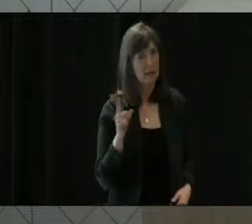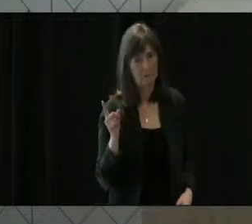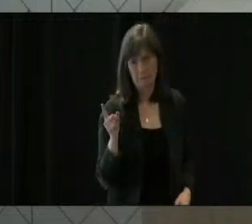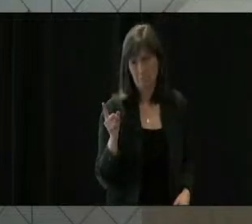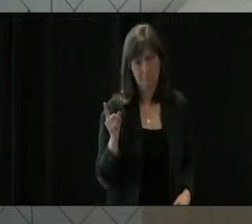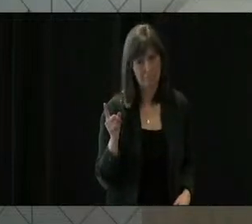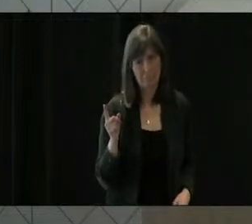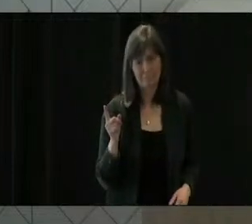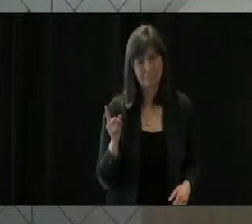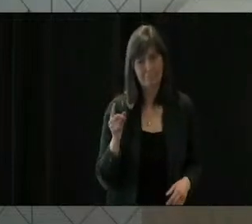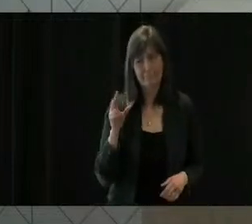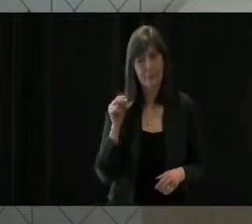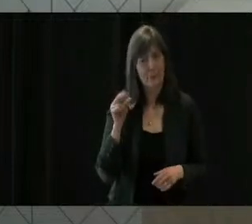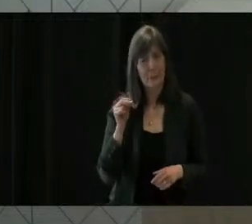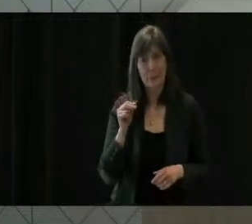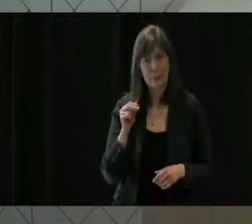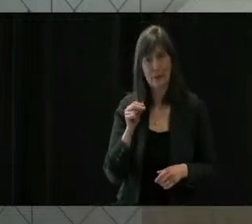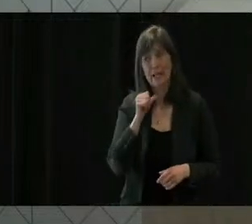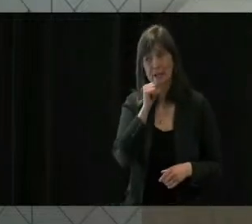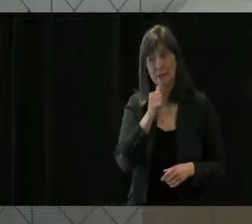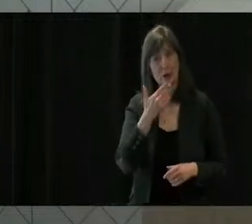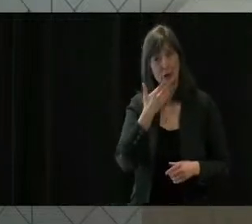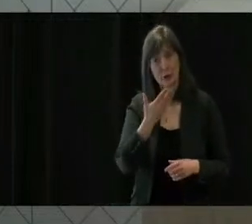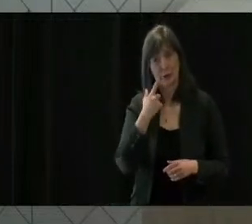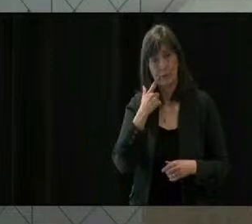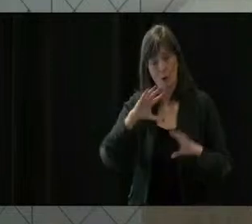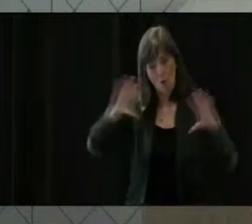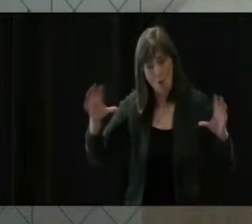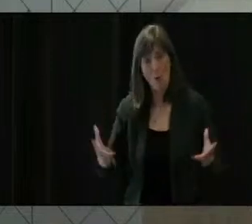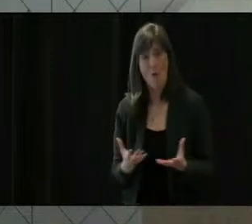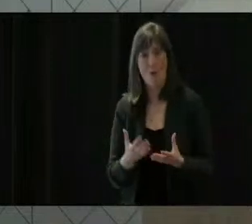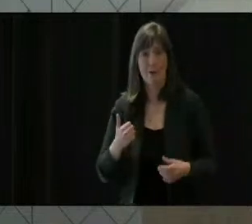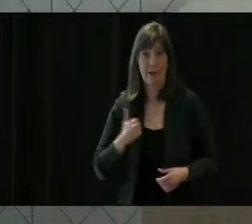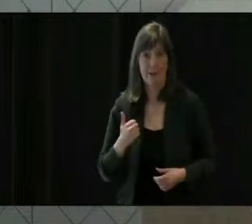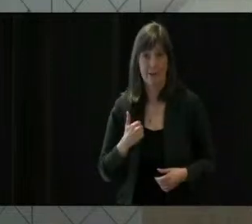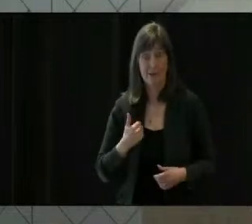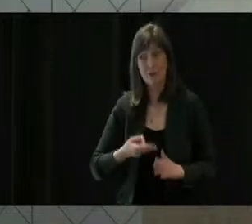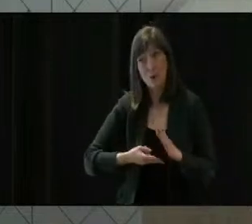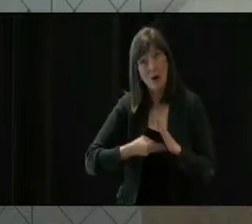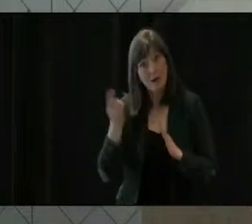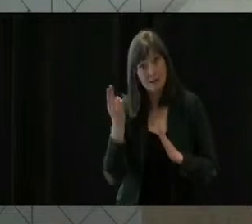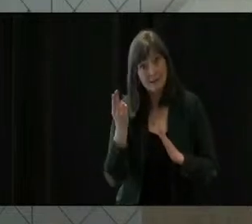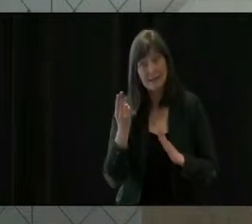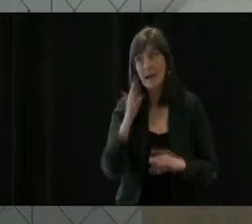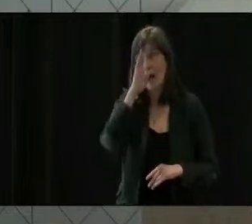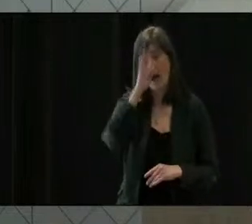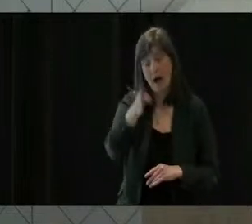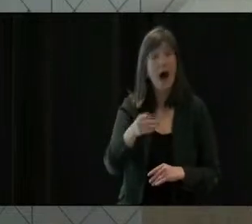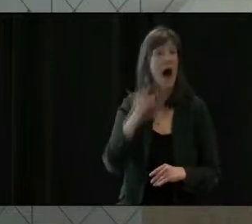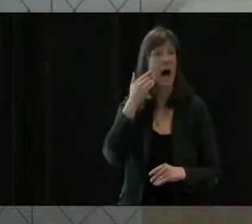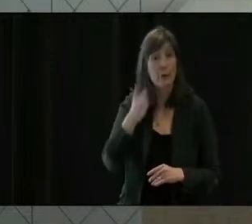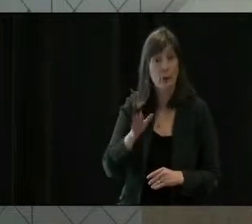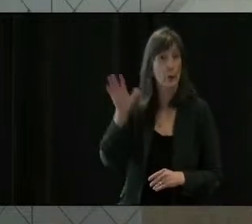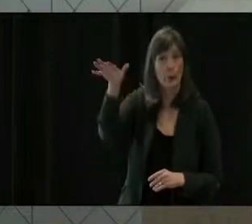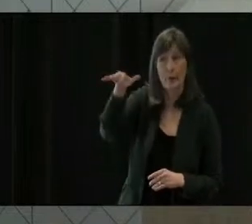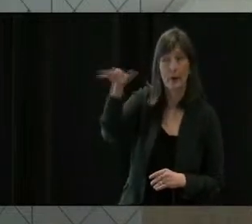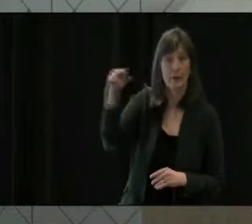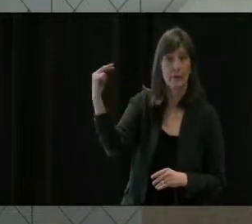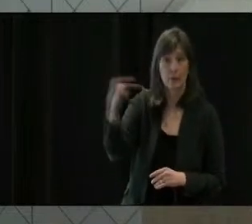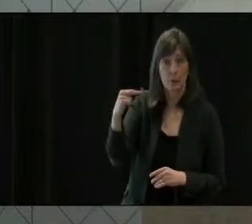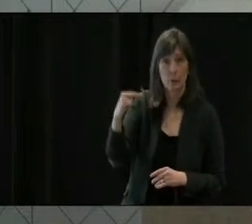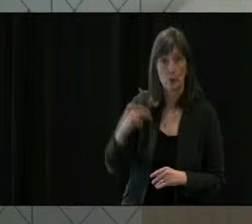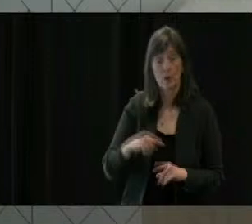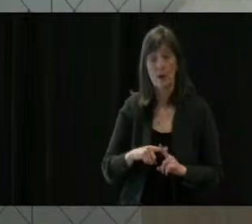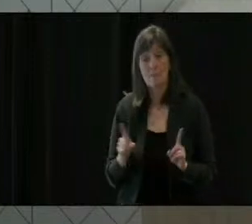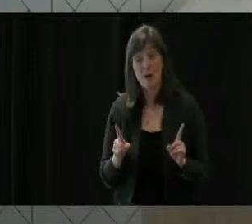That's at the end of the day, is definitely not good for the confederation. So my honest answer is that I don't know. But in the old